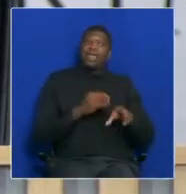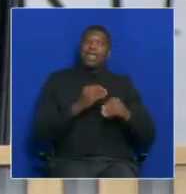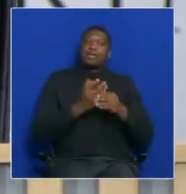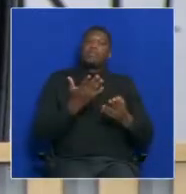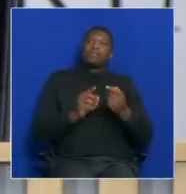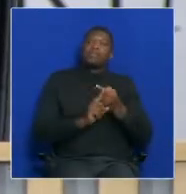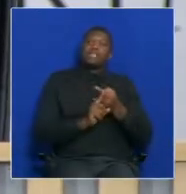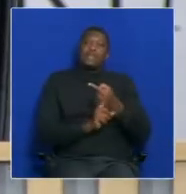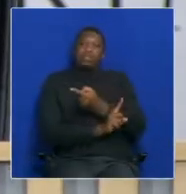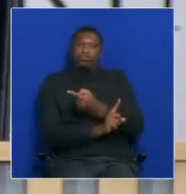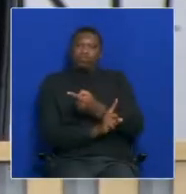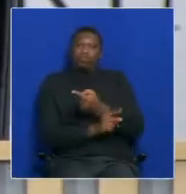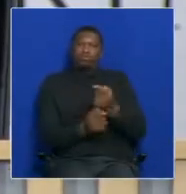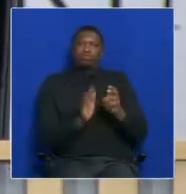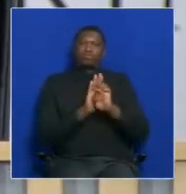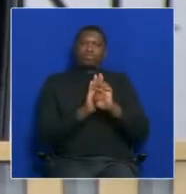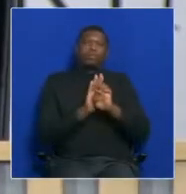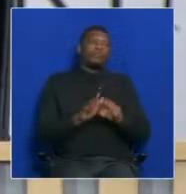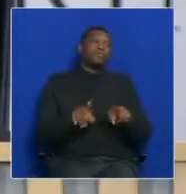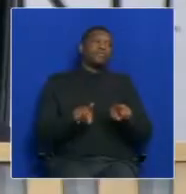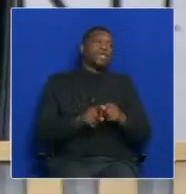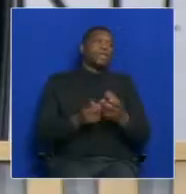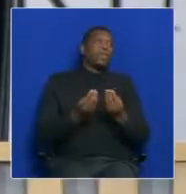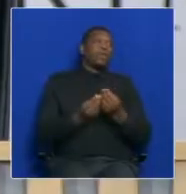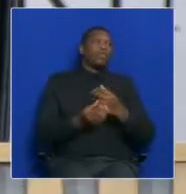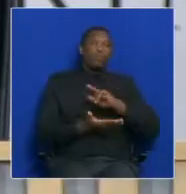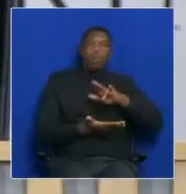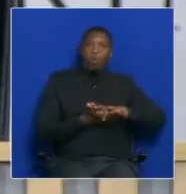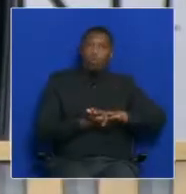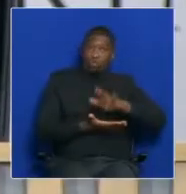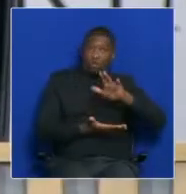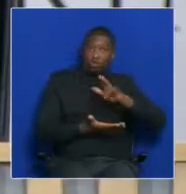even with authorization, that she can, Meromut,